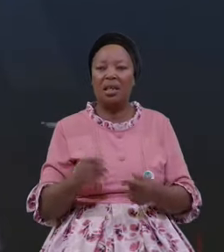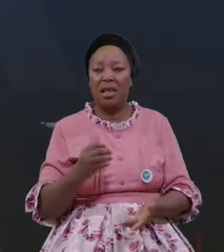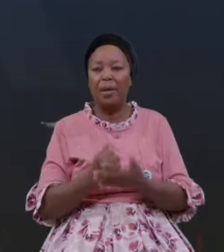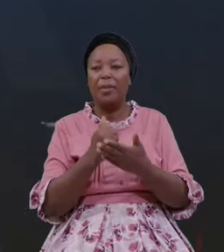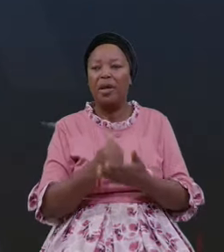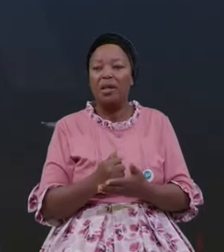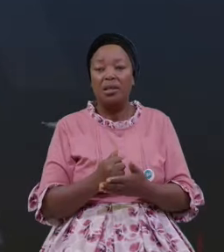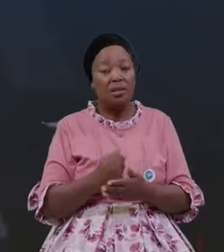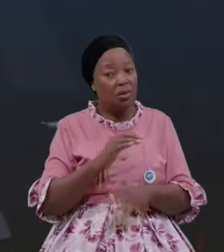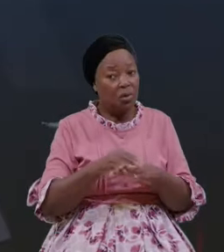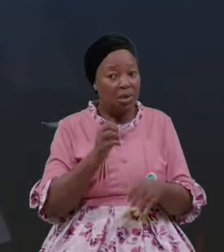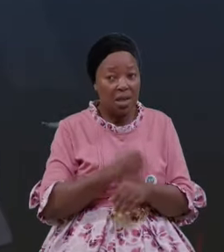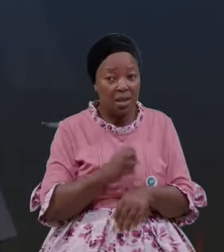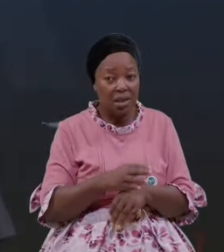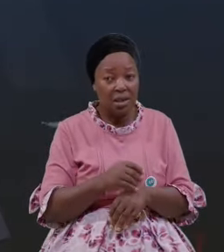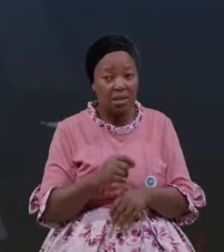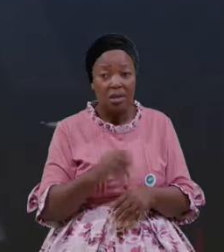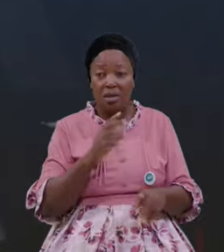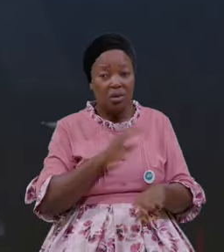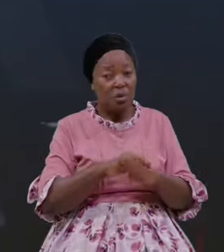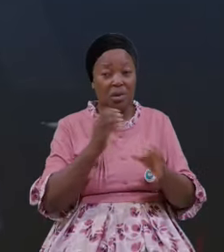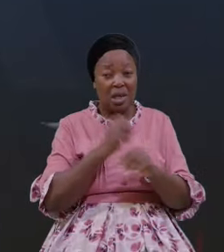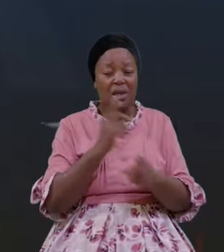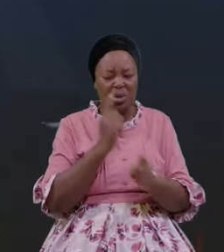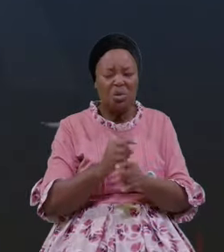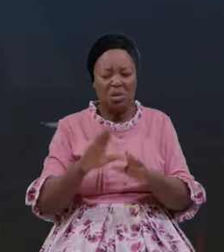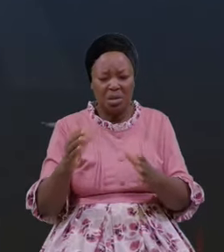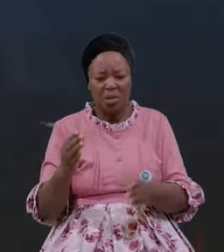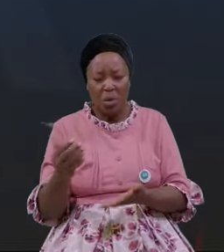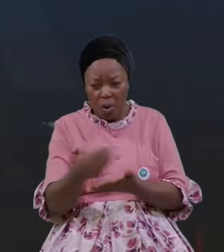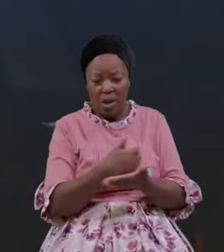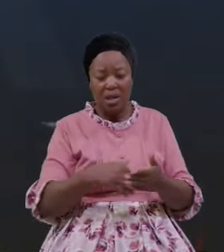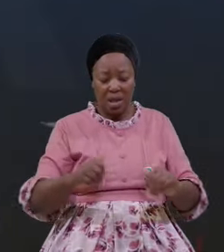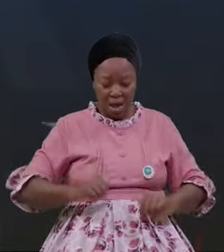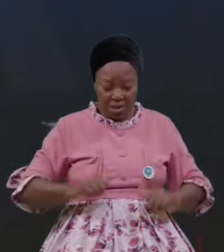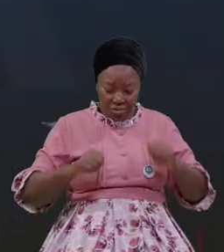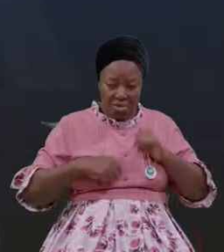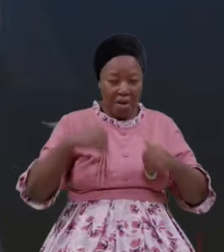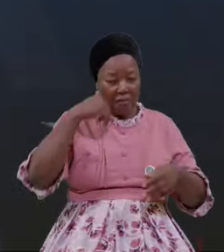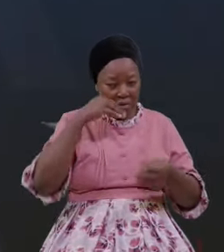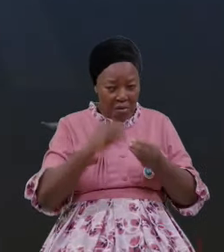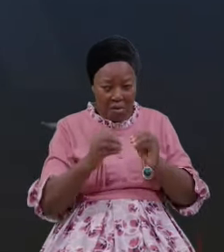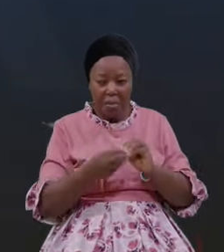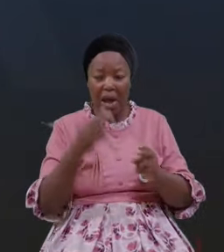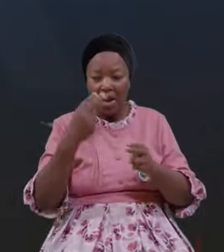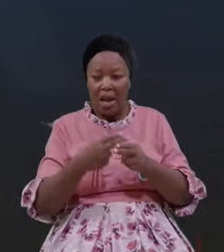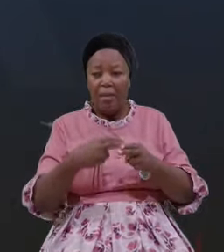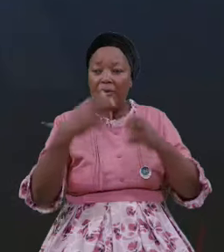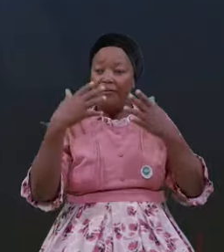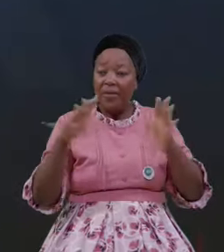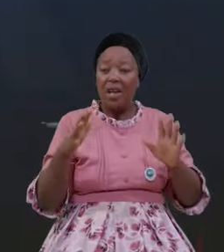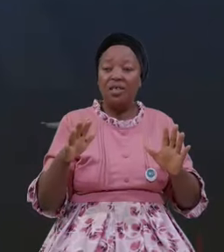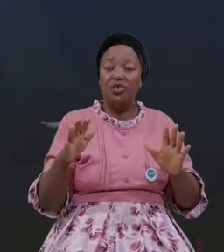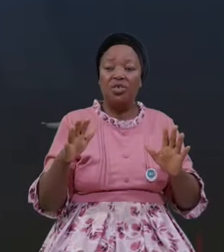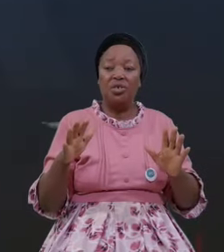delay. Just get the name, get the address, get the phone number. If there's email, that's all right. Remember those, I'm sure, some by my